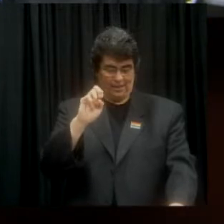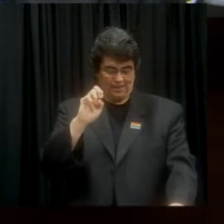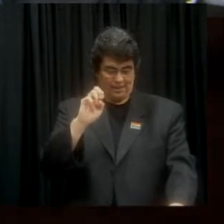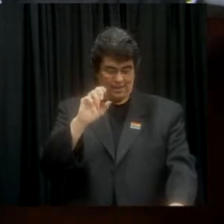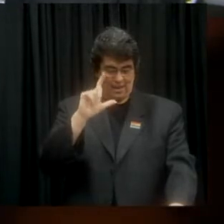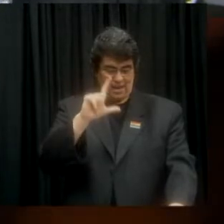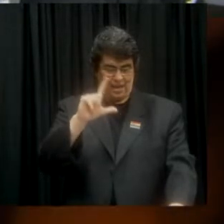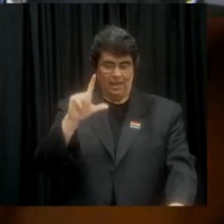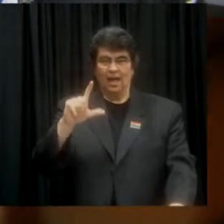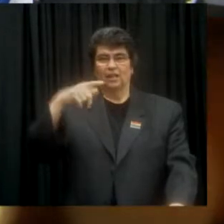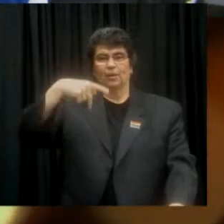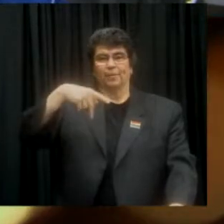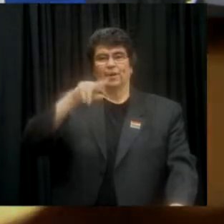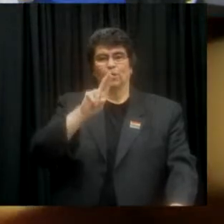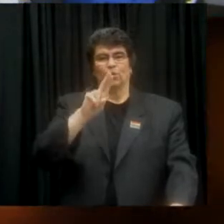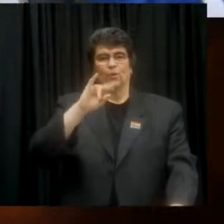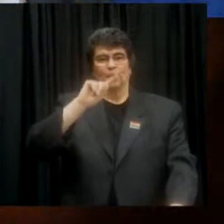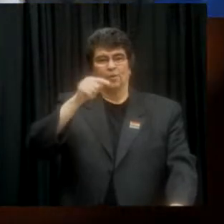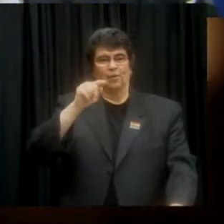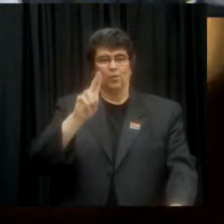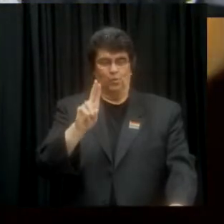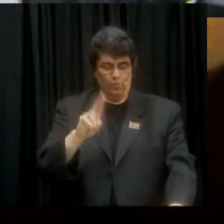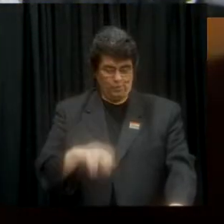Irene L.L. Pu'u.